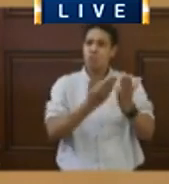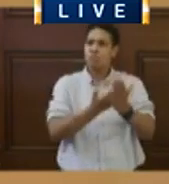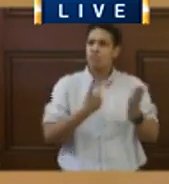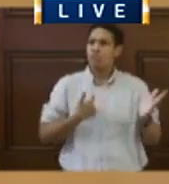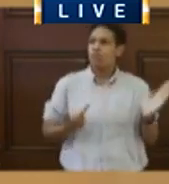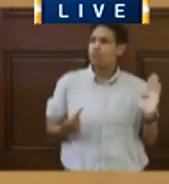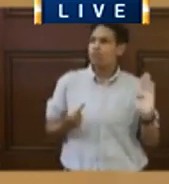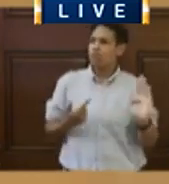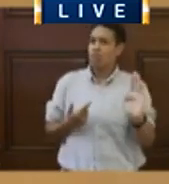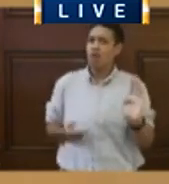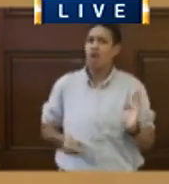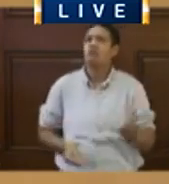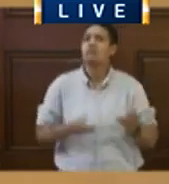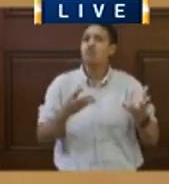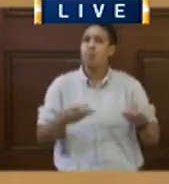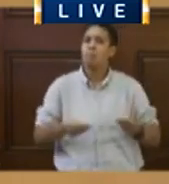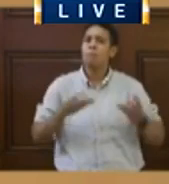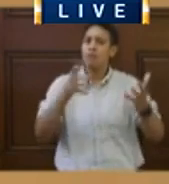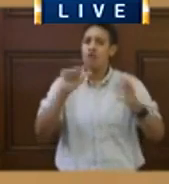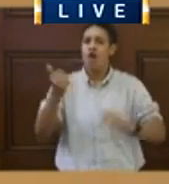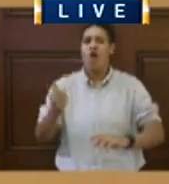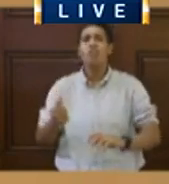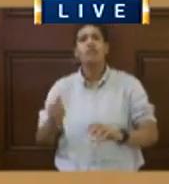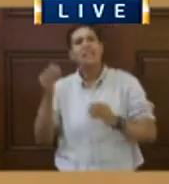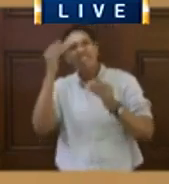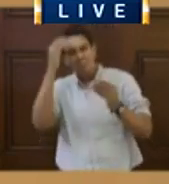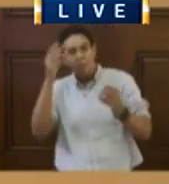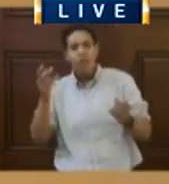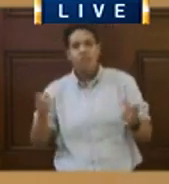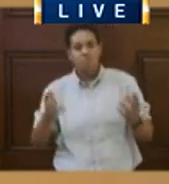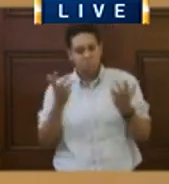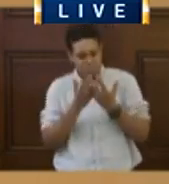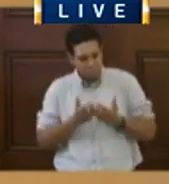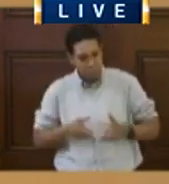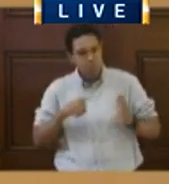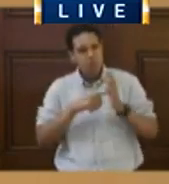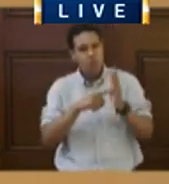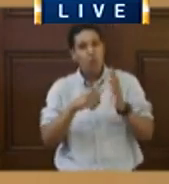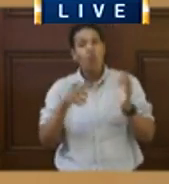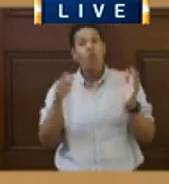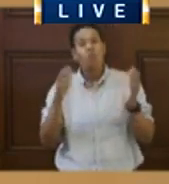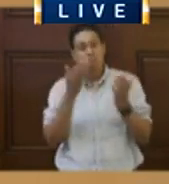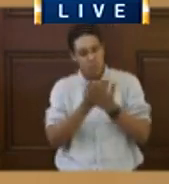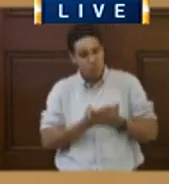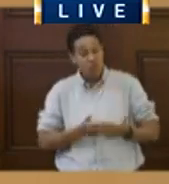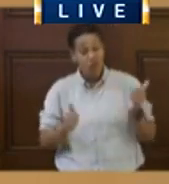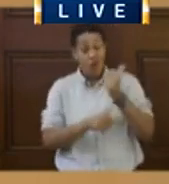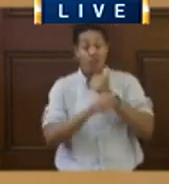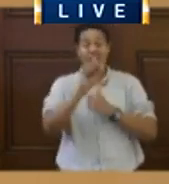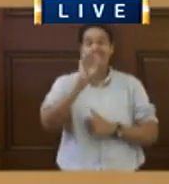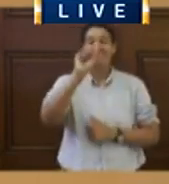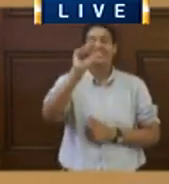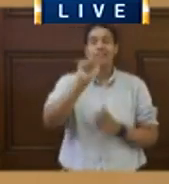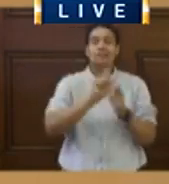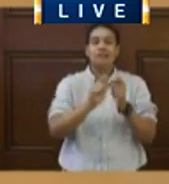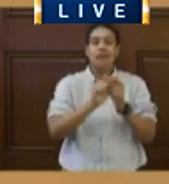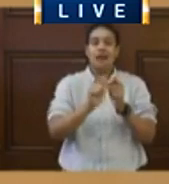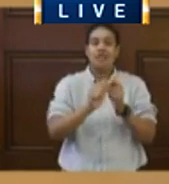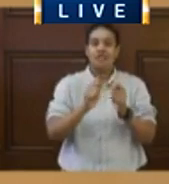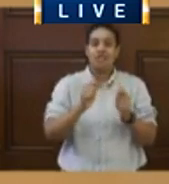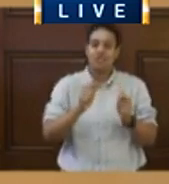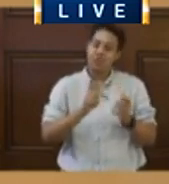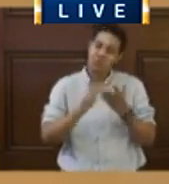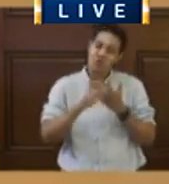submit the other validating information under the Set Cash program, they would be entitled to